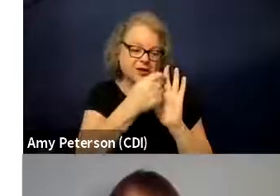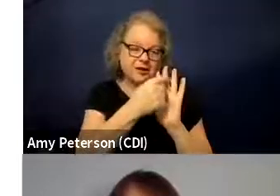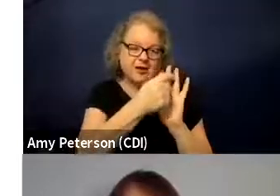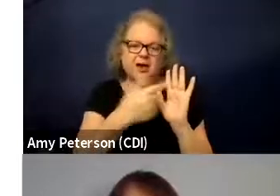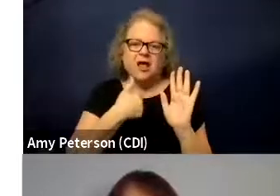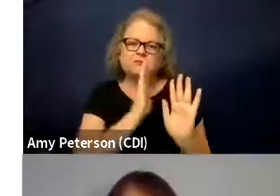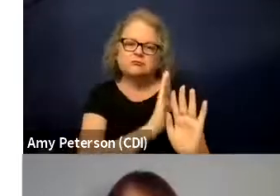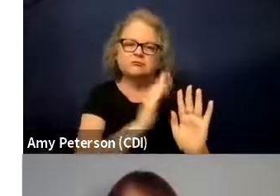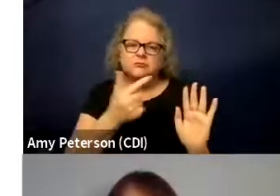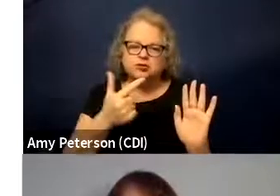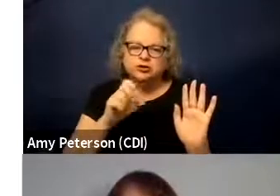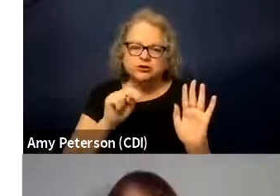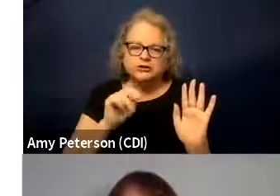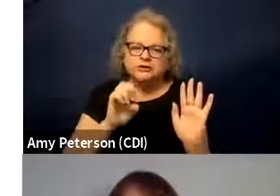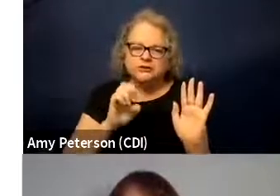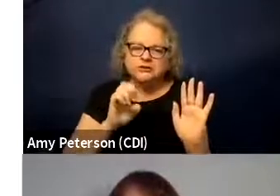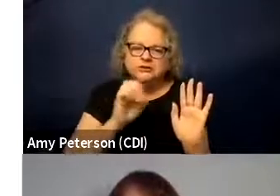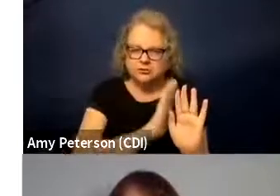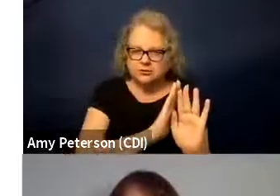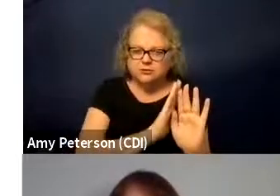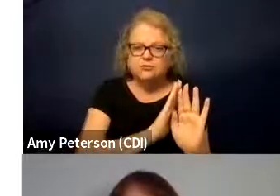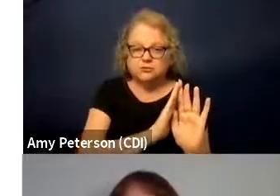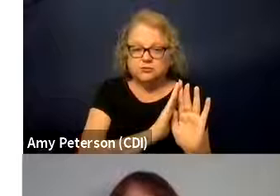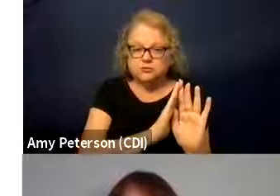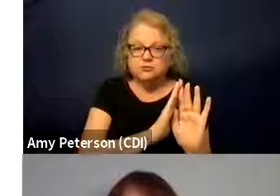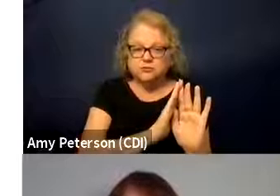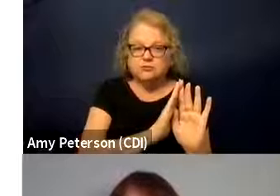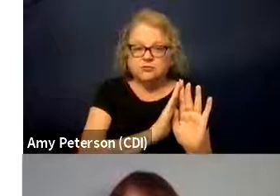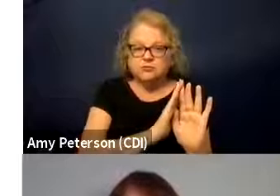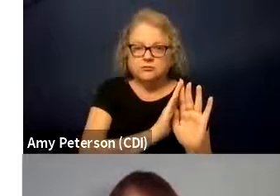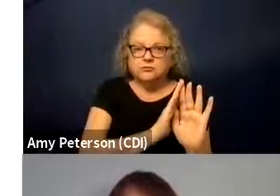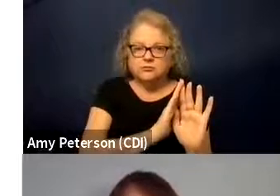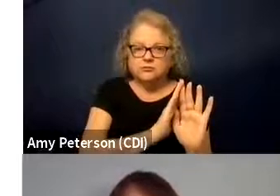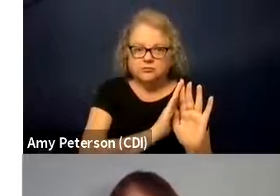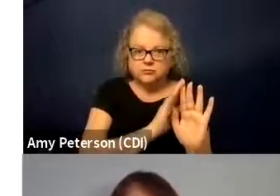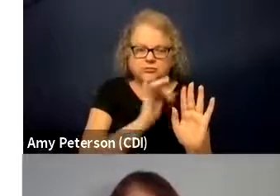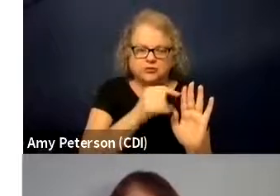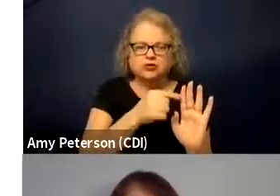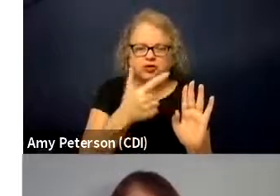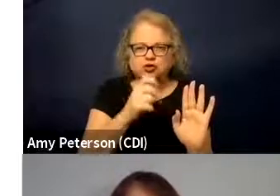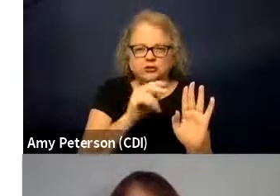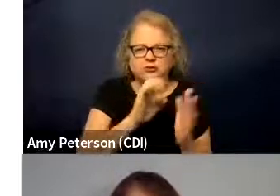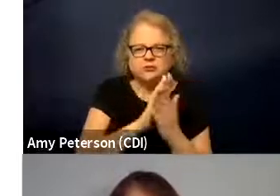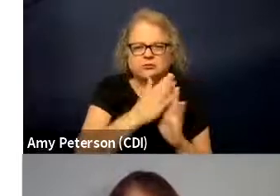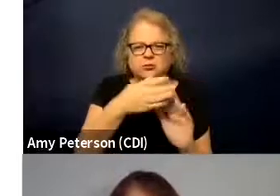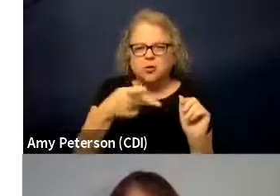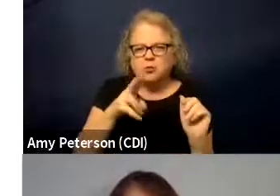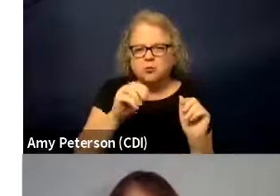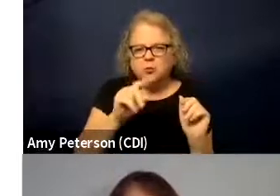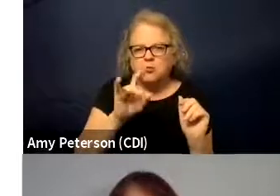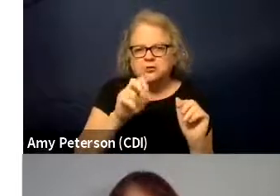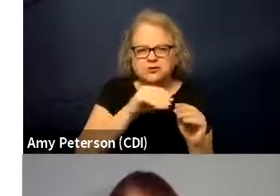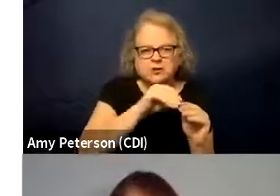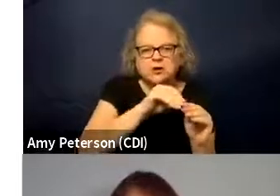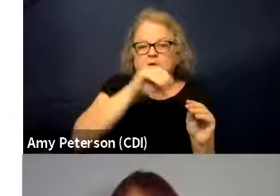arm, and it stimulates the immune system to make antibodies, to respond, to fight